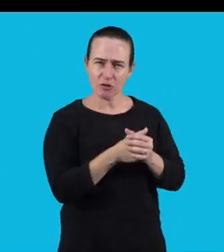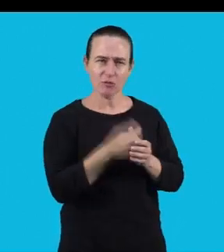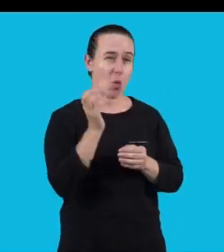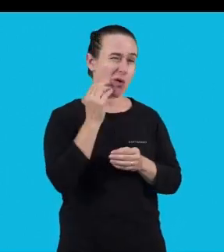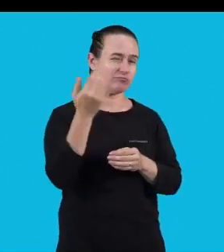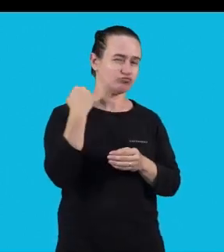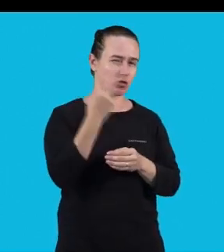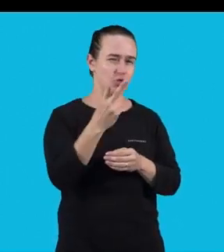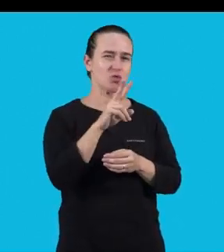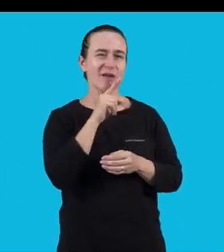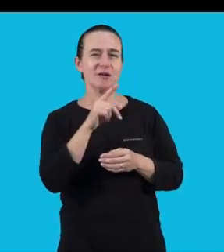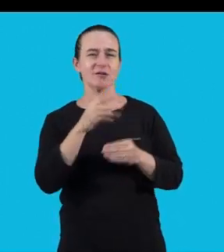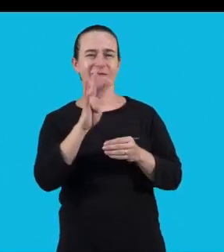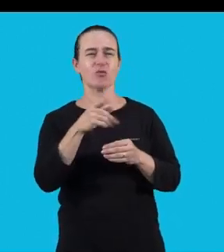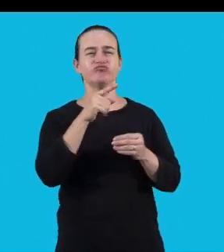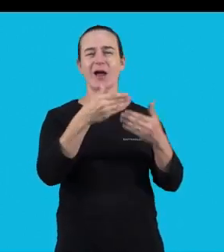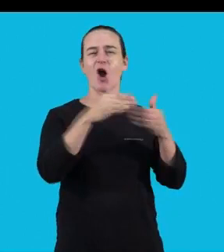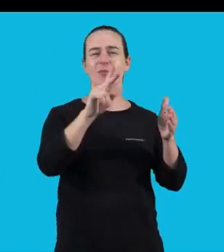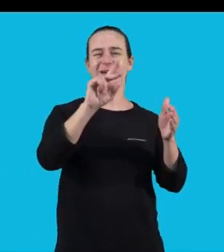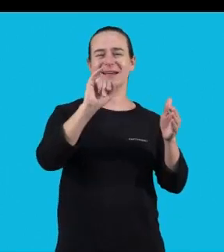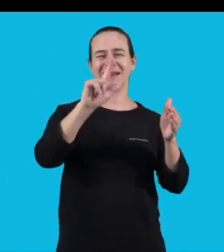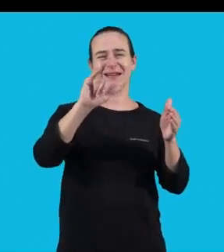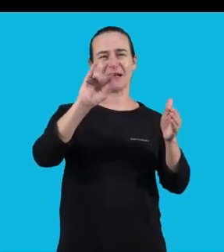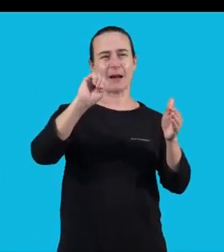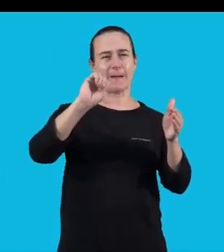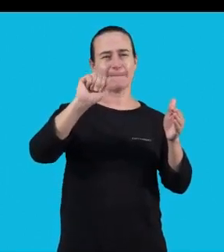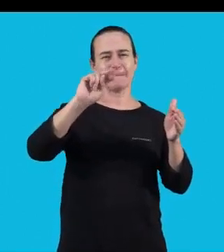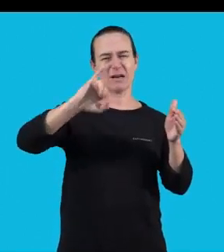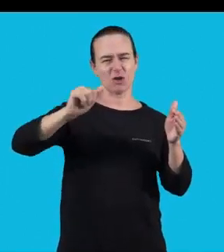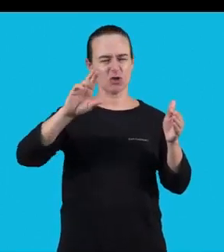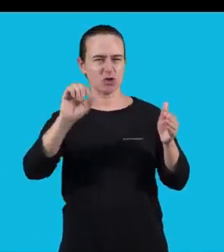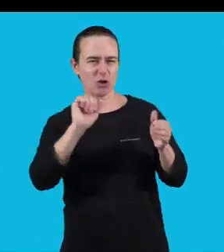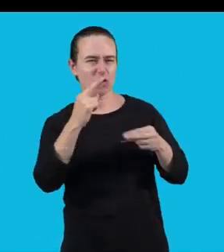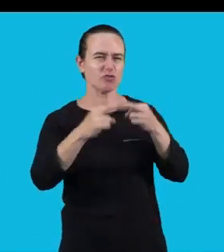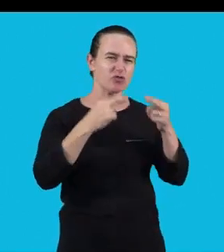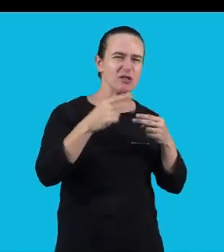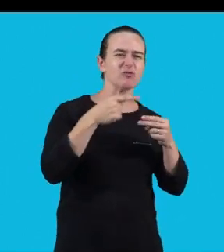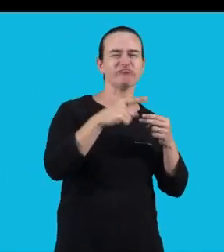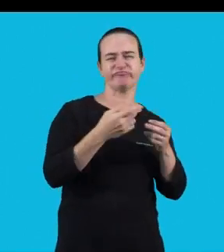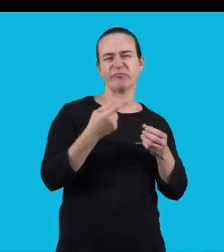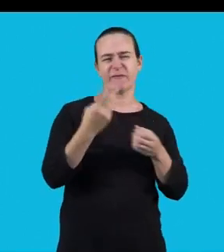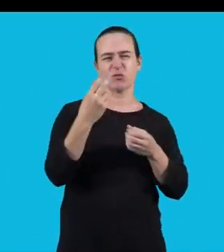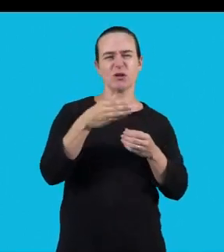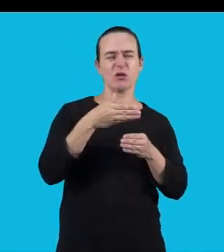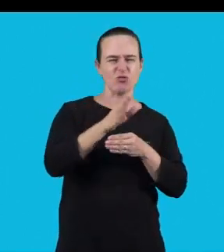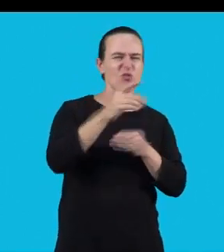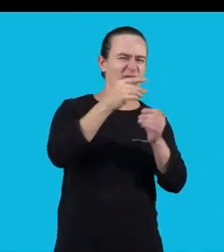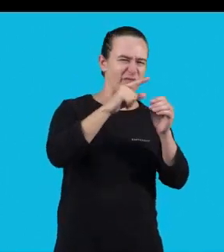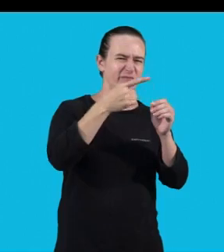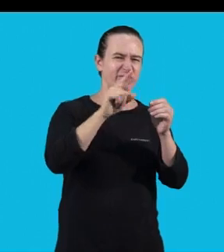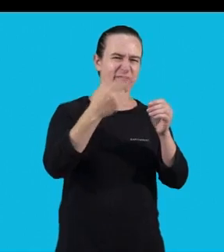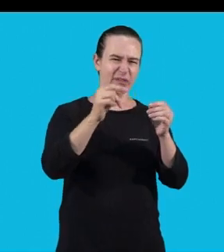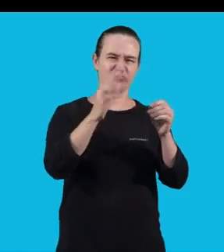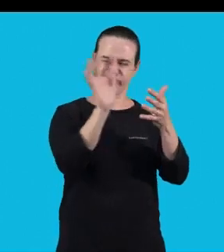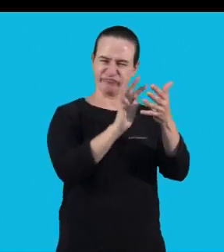In 2004, he opened Kilimanjaro. There are outlets across Nigeria, and the rest of the text focuses on that.